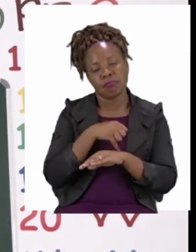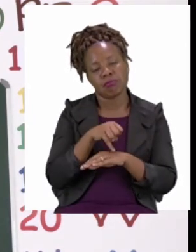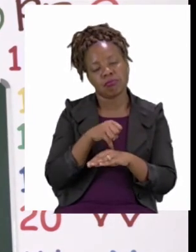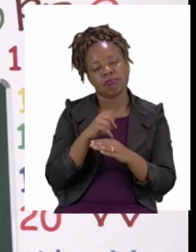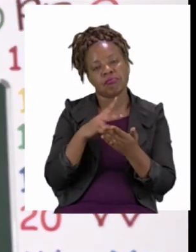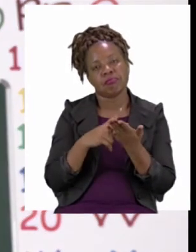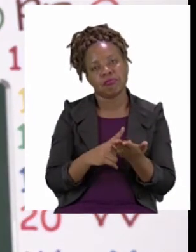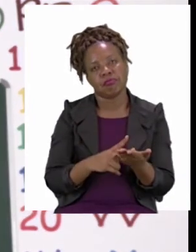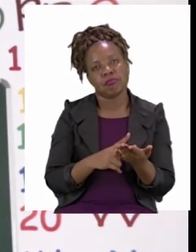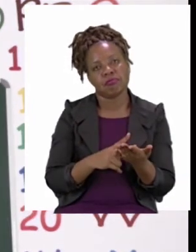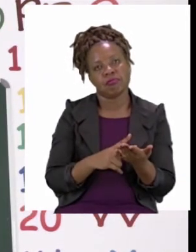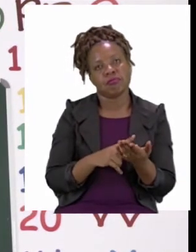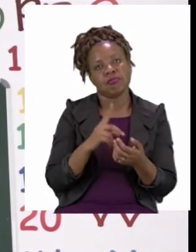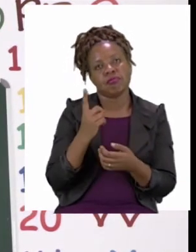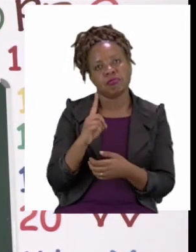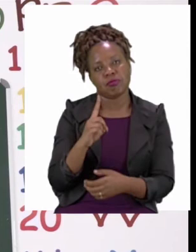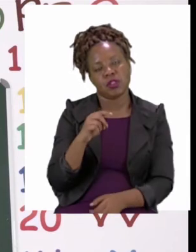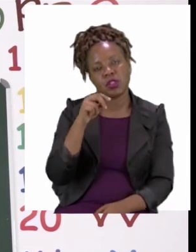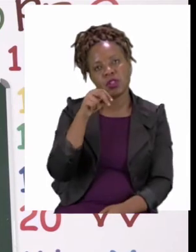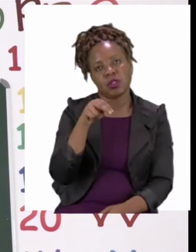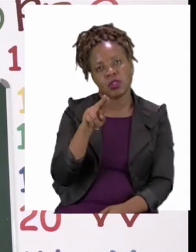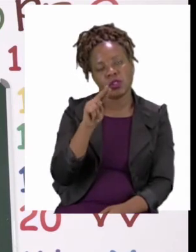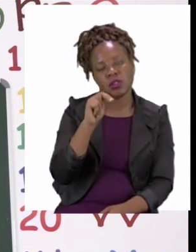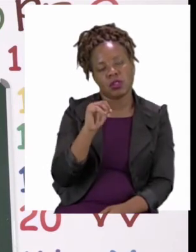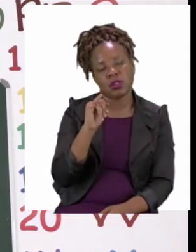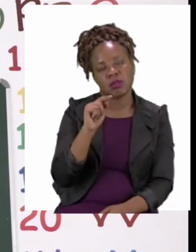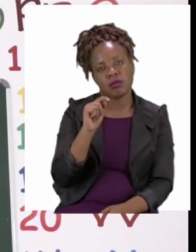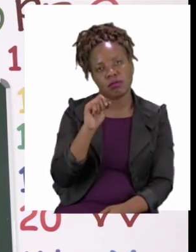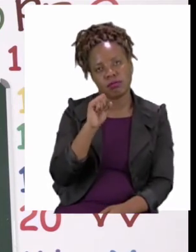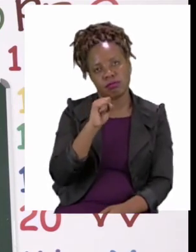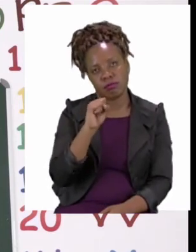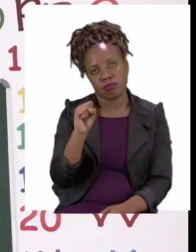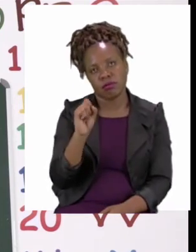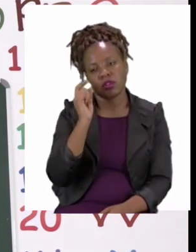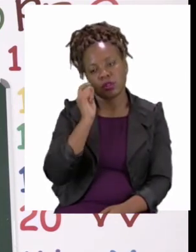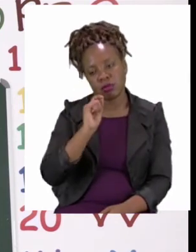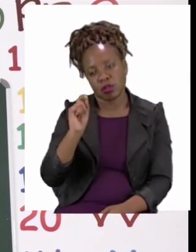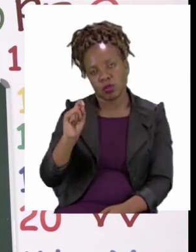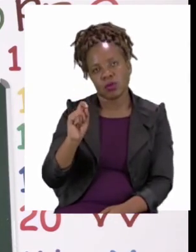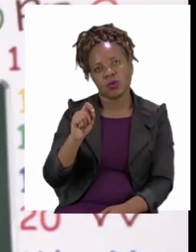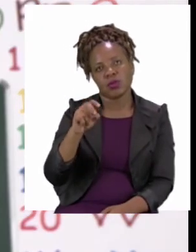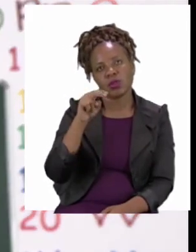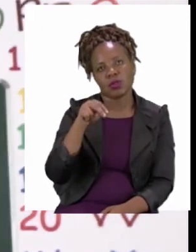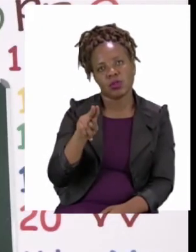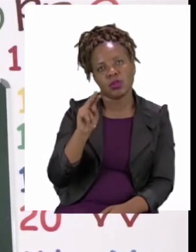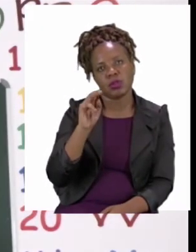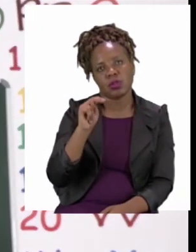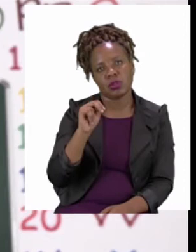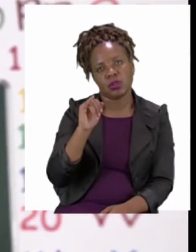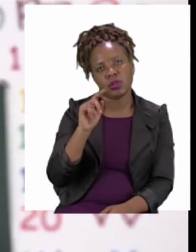units, because this digit, 7, is sitting under units. So we are going to